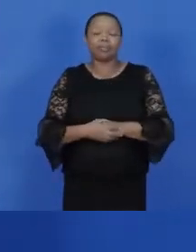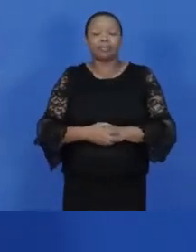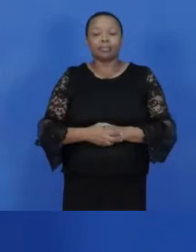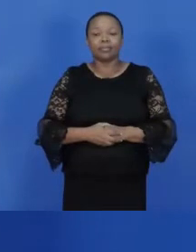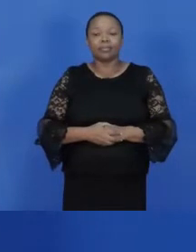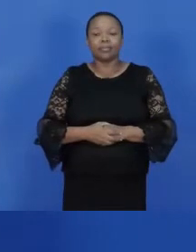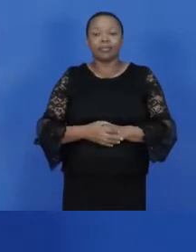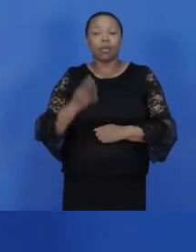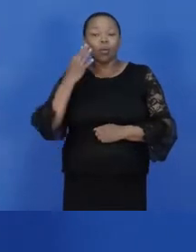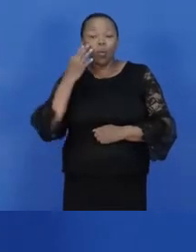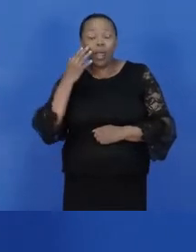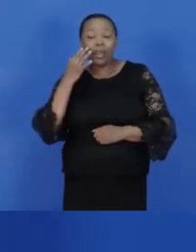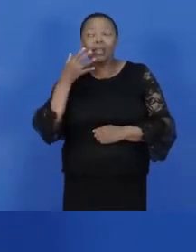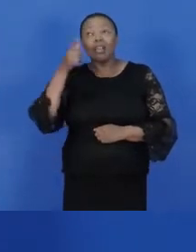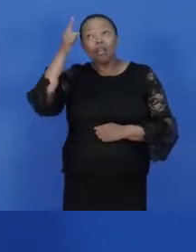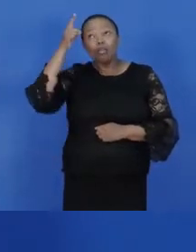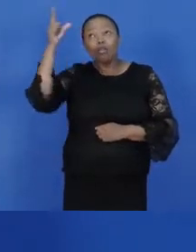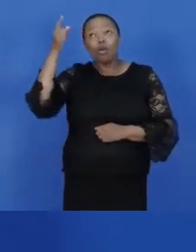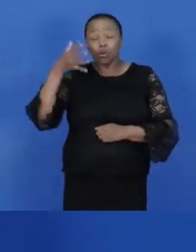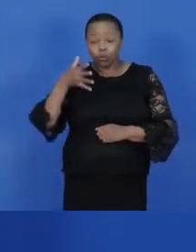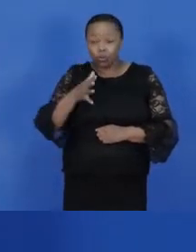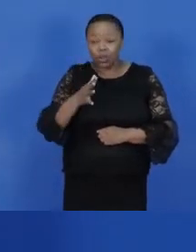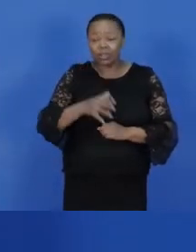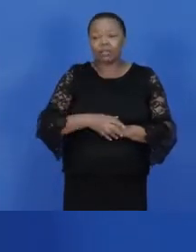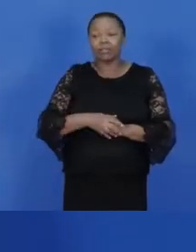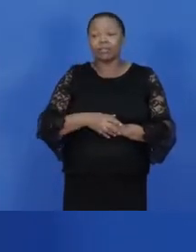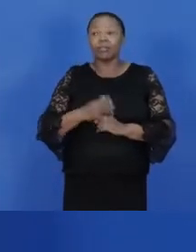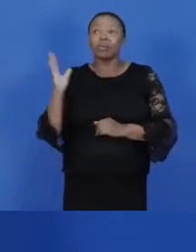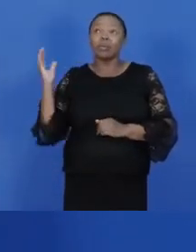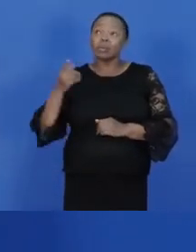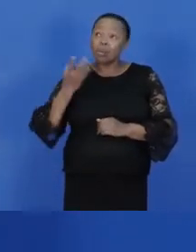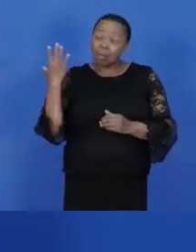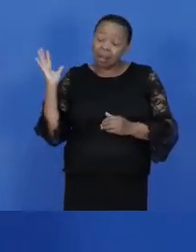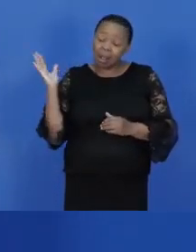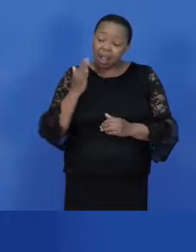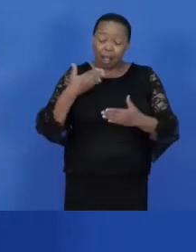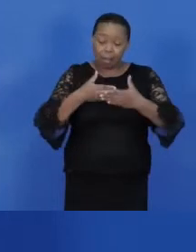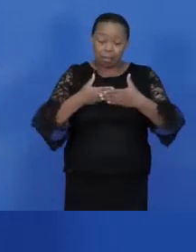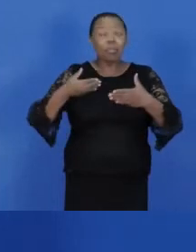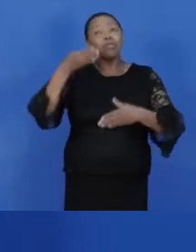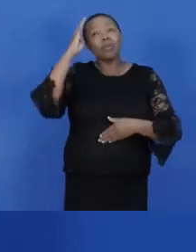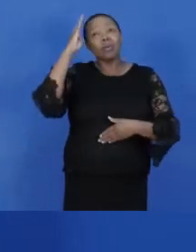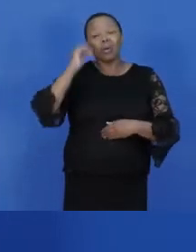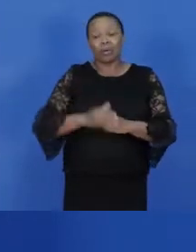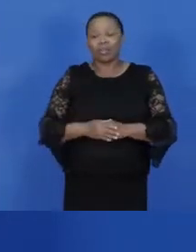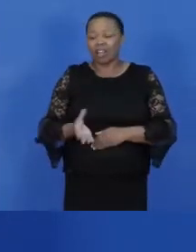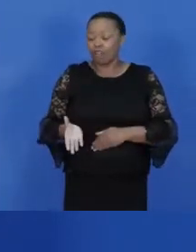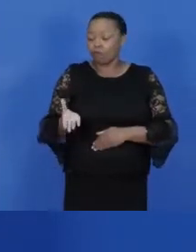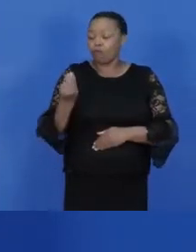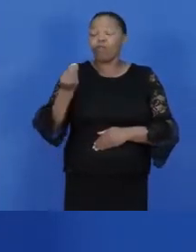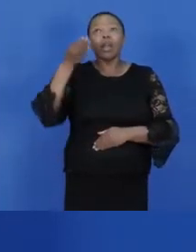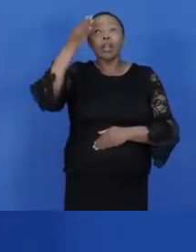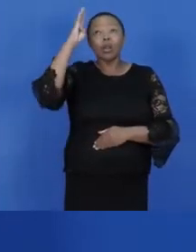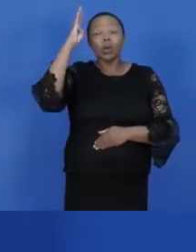As we seek you, as we seek the Lord, as we come before God, as we find ourselves, as